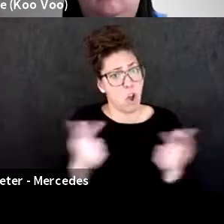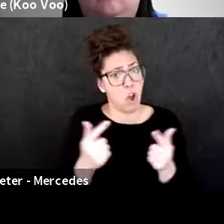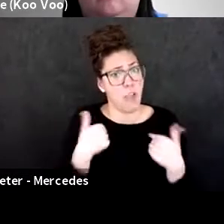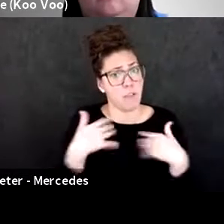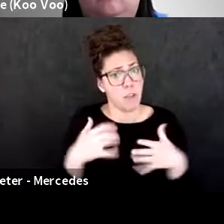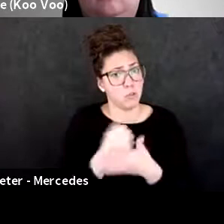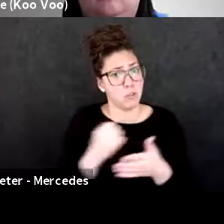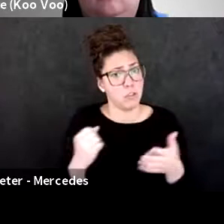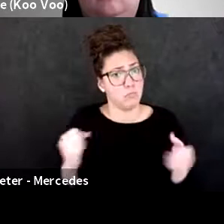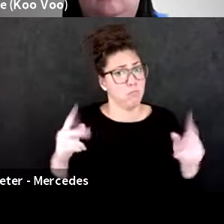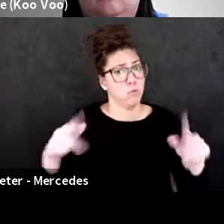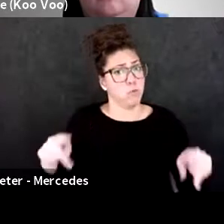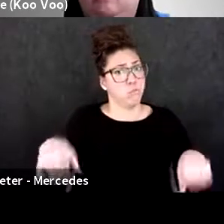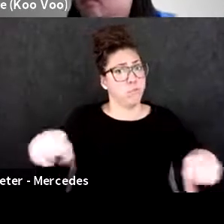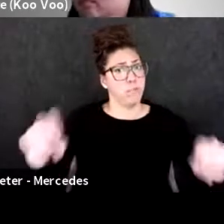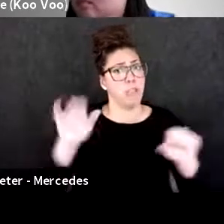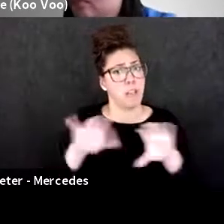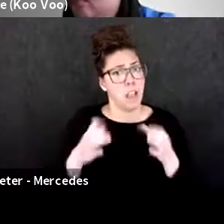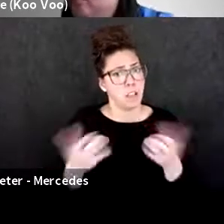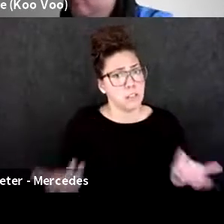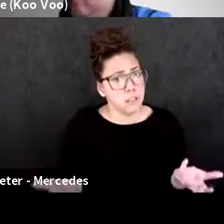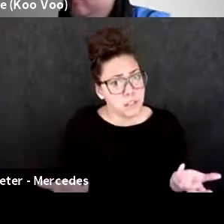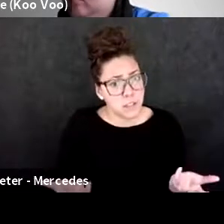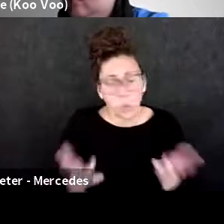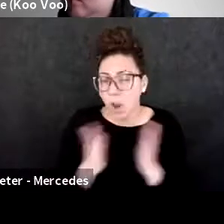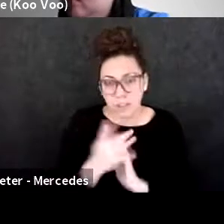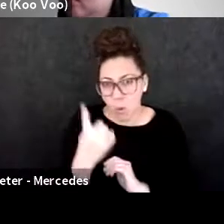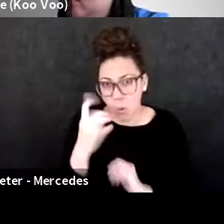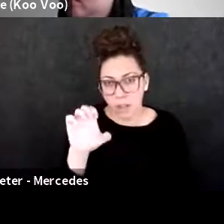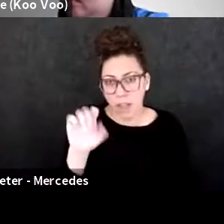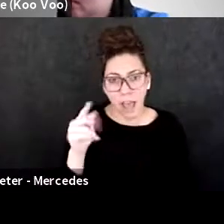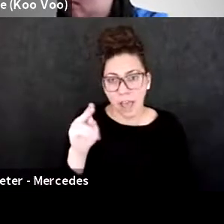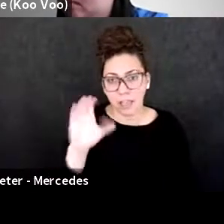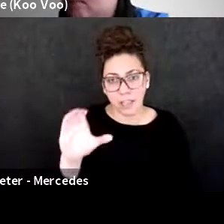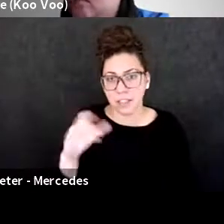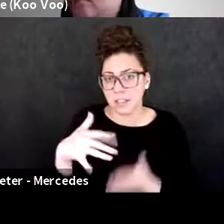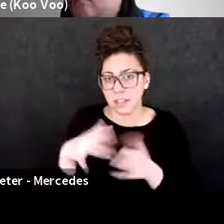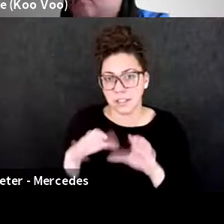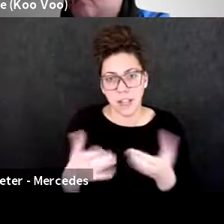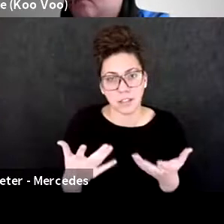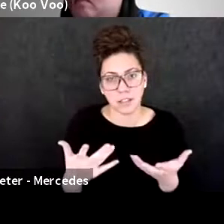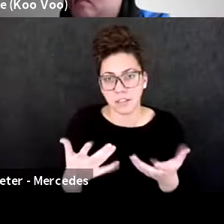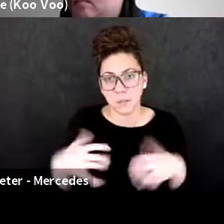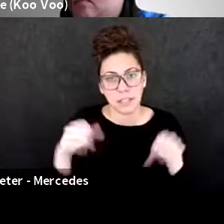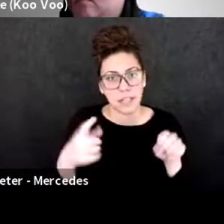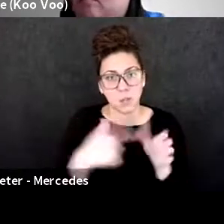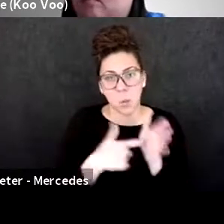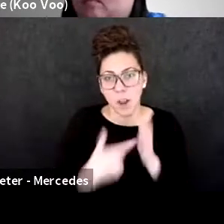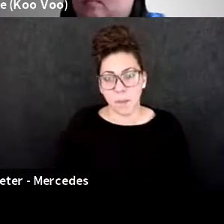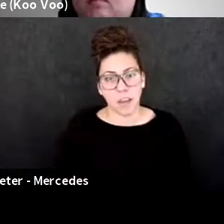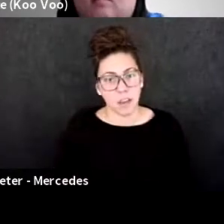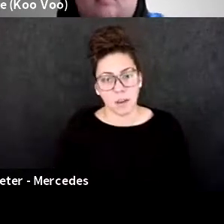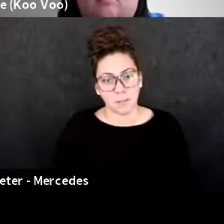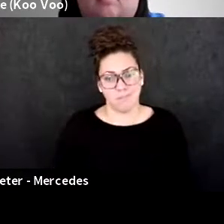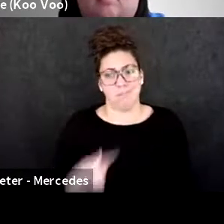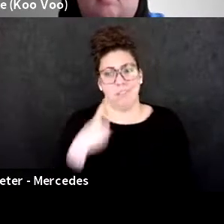it's very important that, I mean, we're only asking for one ethnic studies class to be taken as a requirement. I think it's